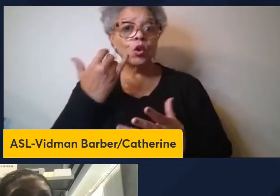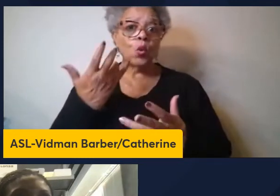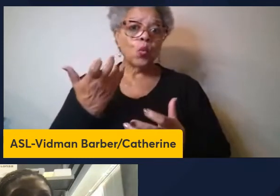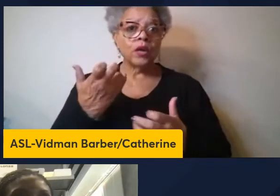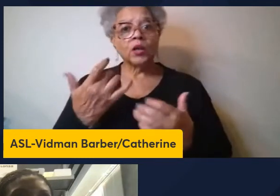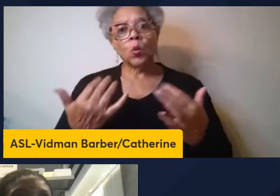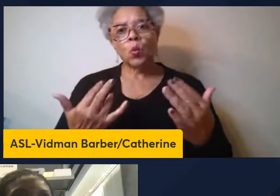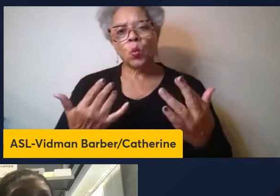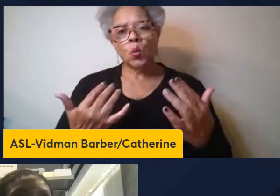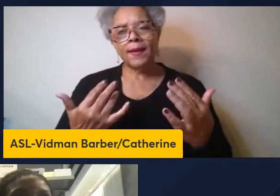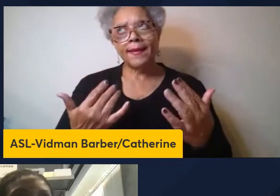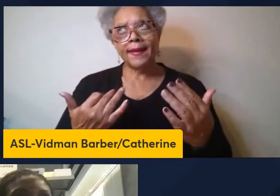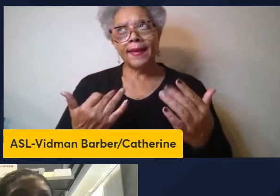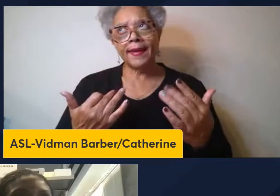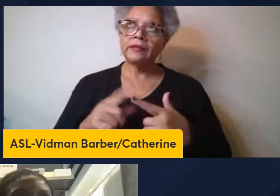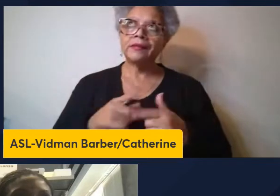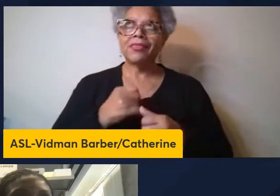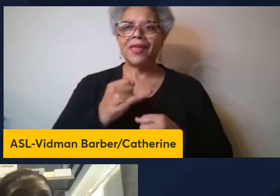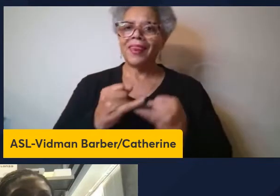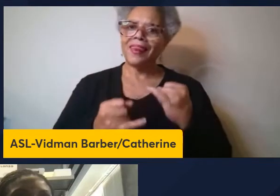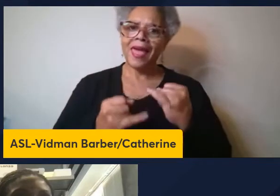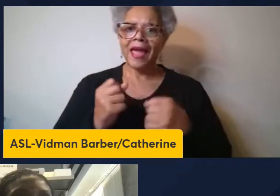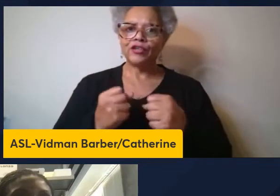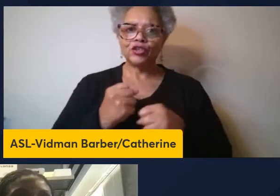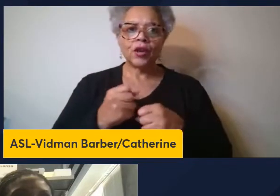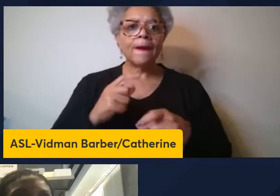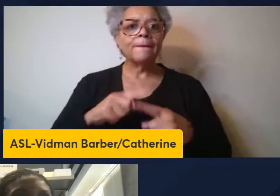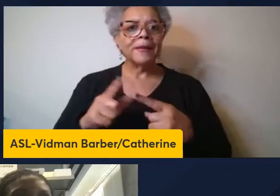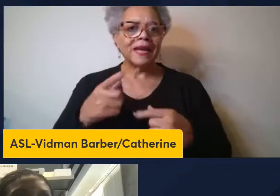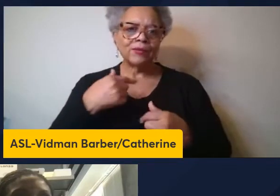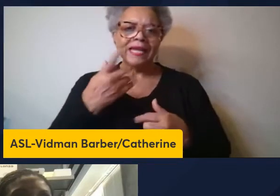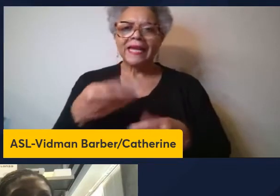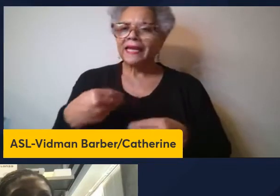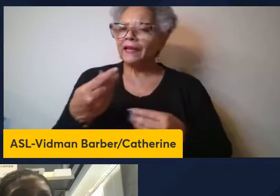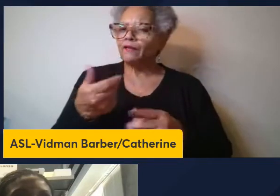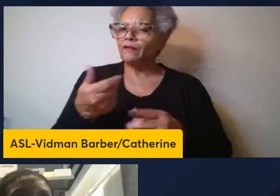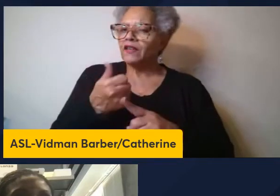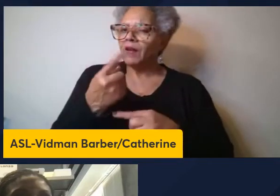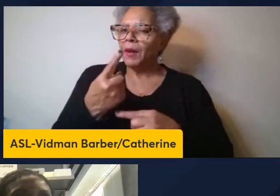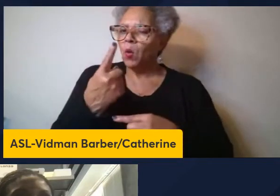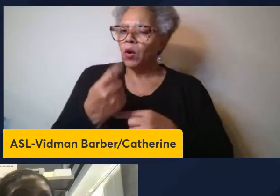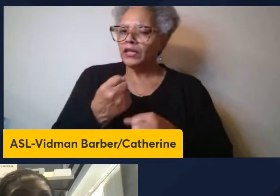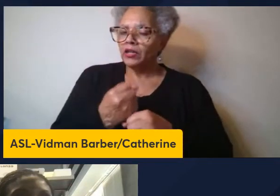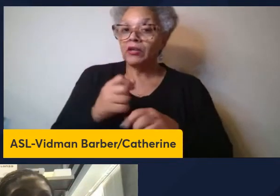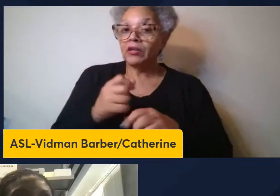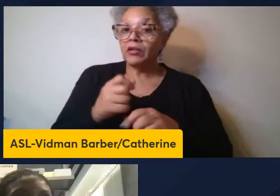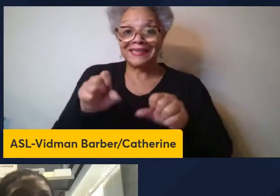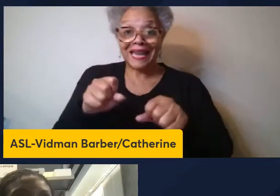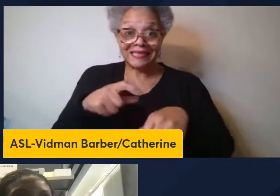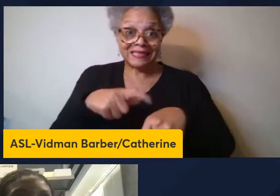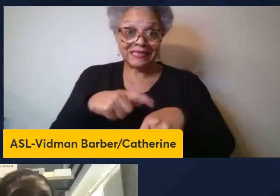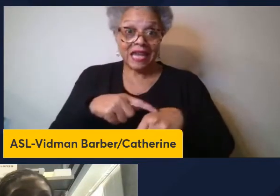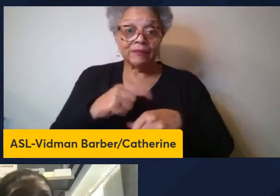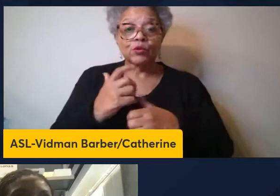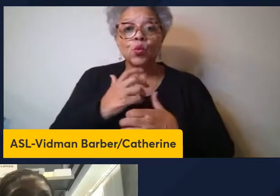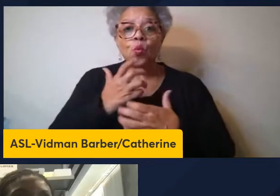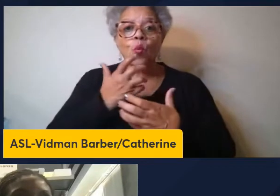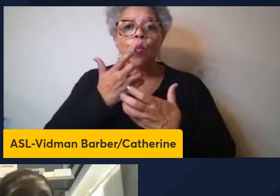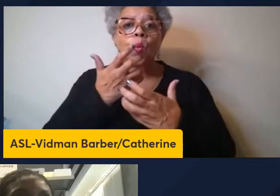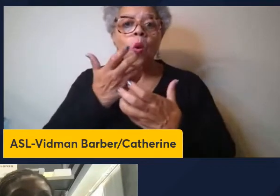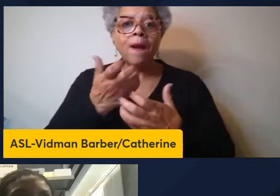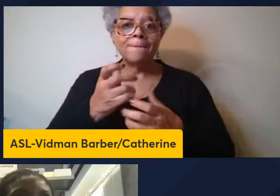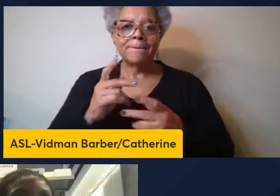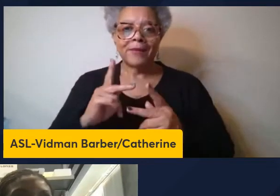wait until that last year, but I say give it about a year, right? Because it takes a little bit of time to warm people up to you and all